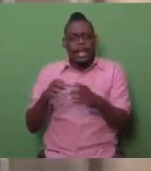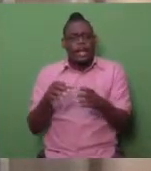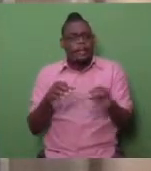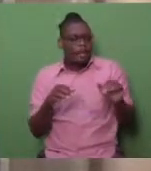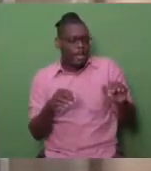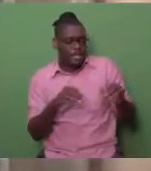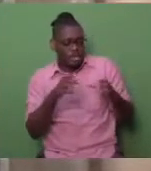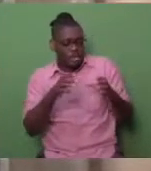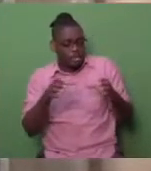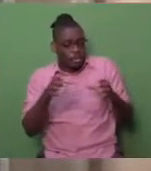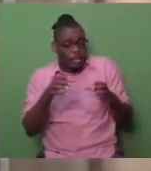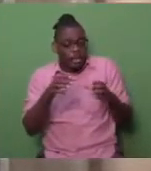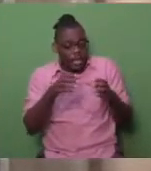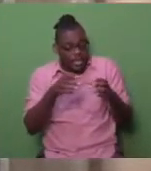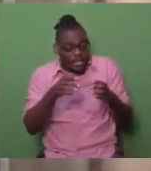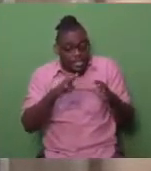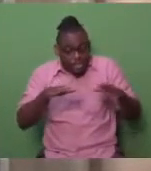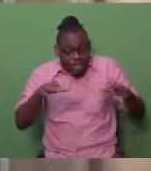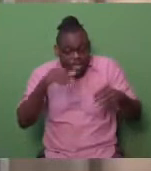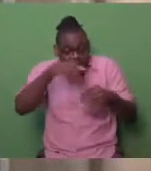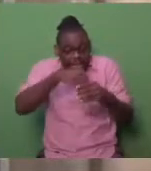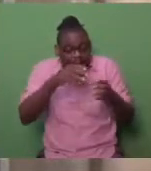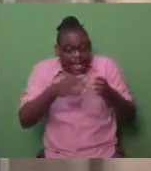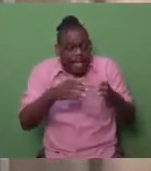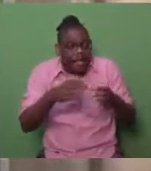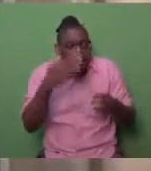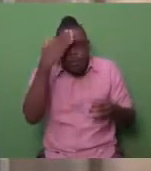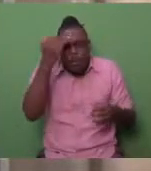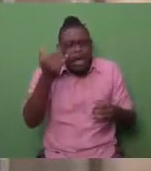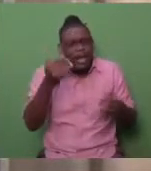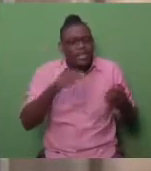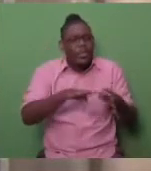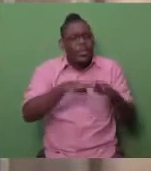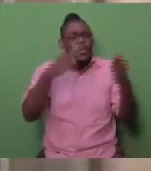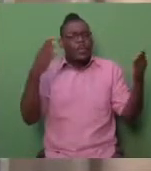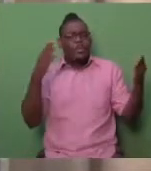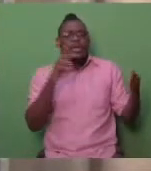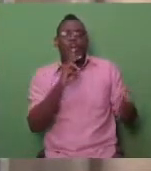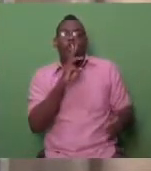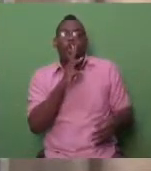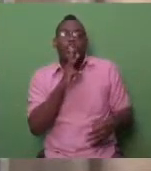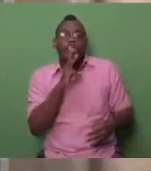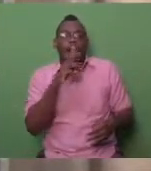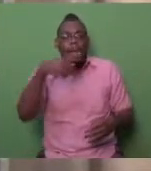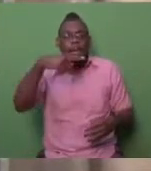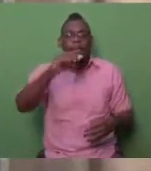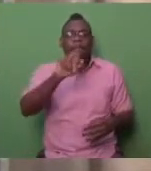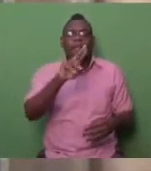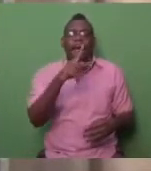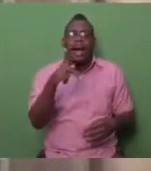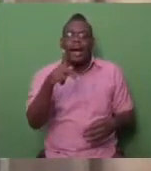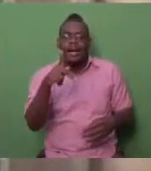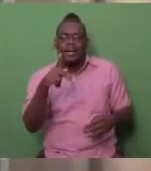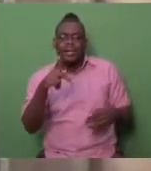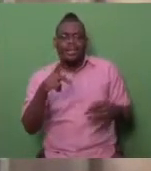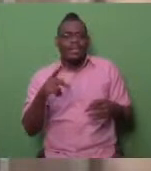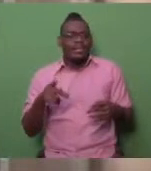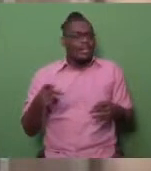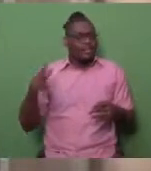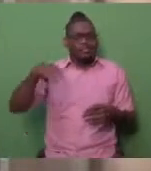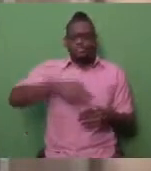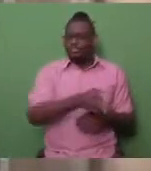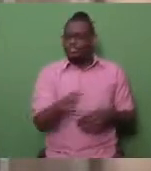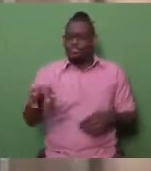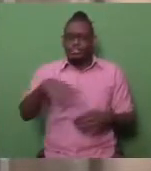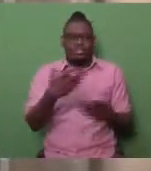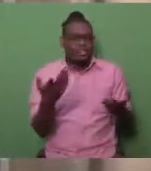sense if children under 12 cannot have access to them. Why? Because there's no proved vaccination for children under